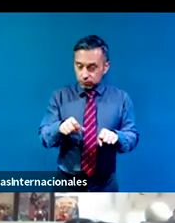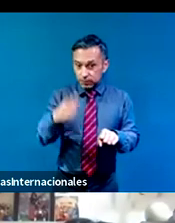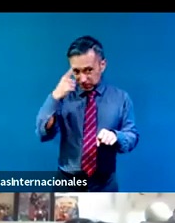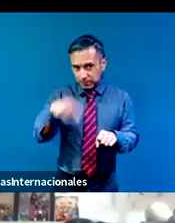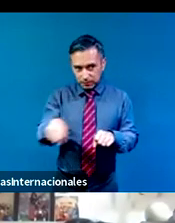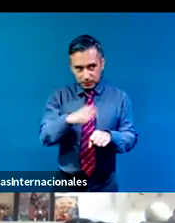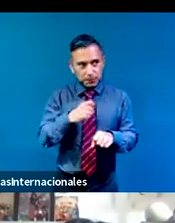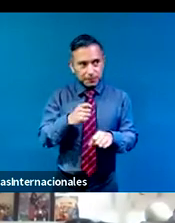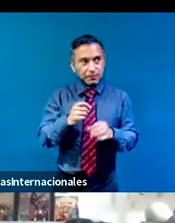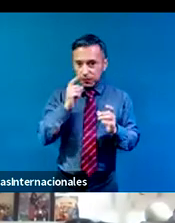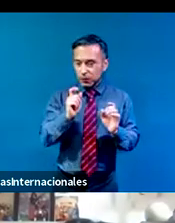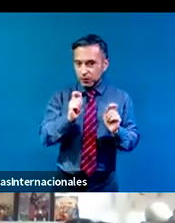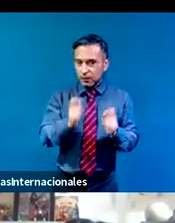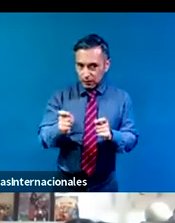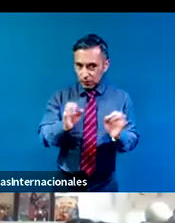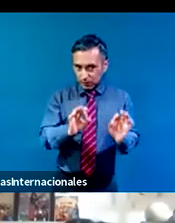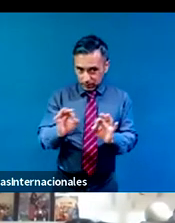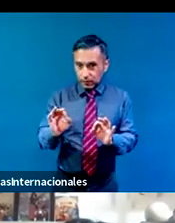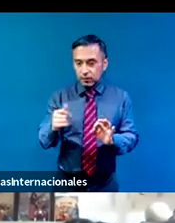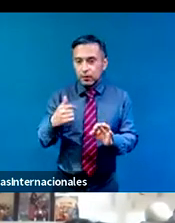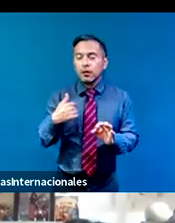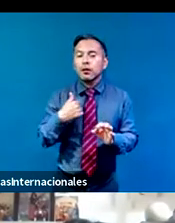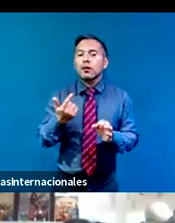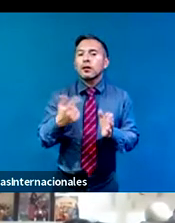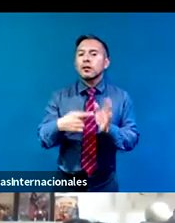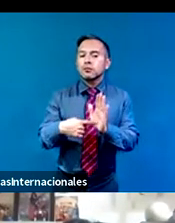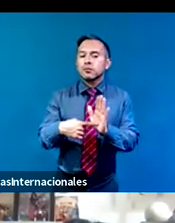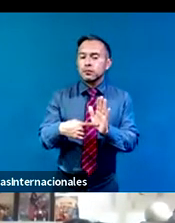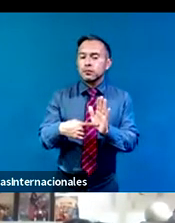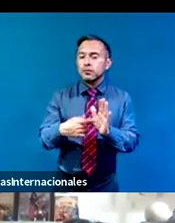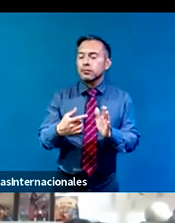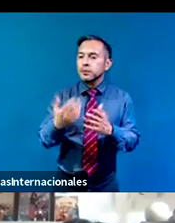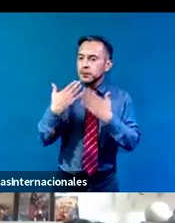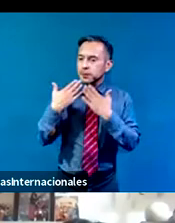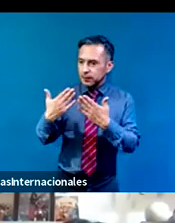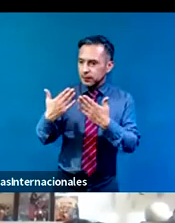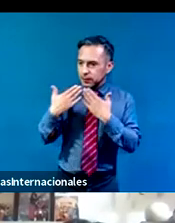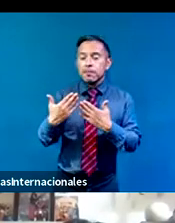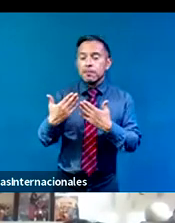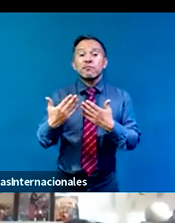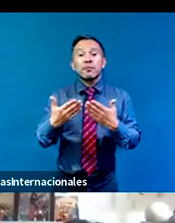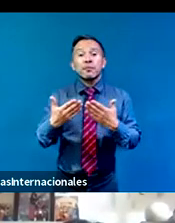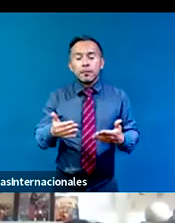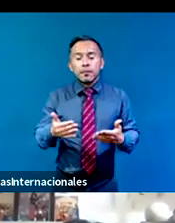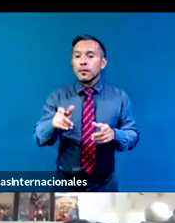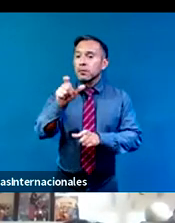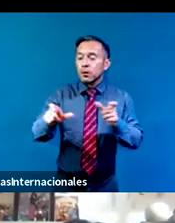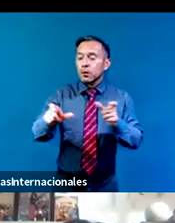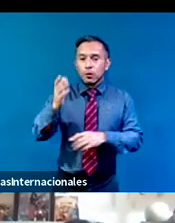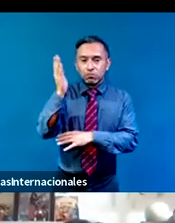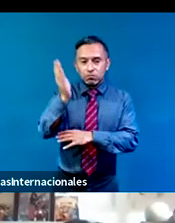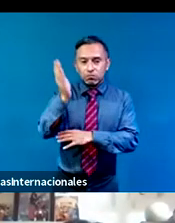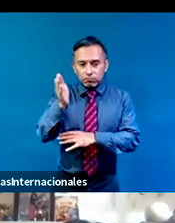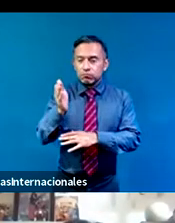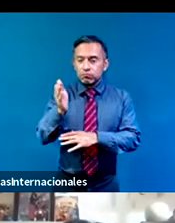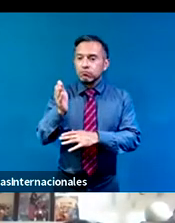Thank you so much. And I'd like to thank the participants for their insightful questions and the panelists